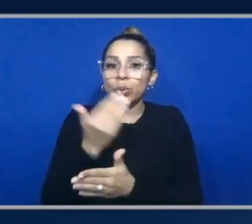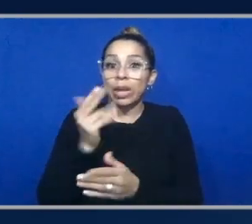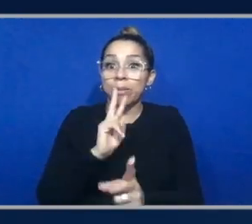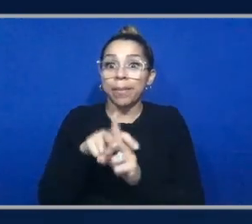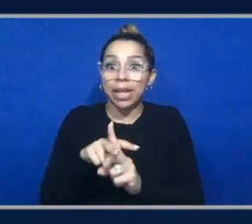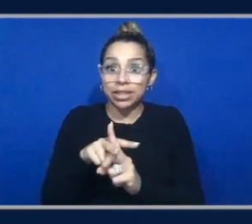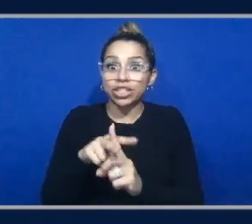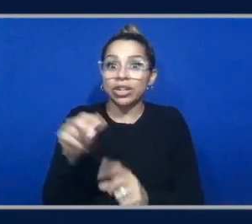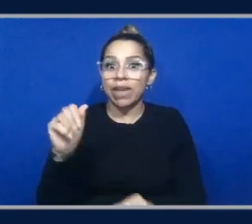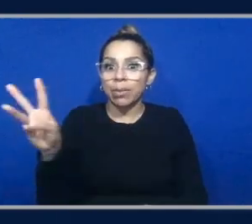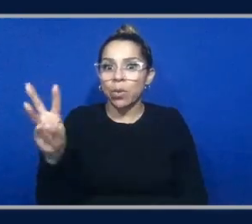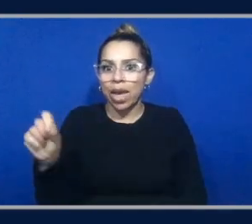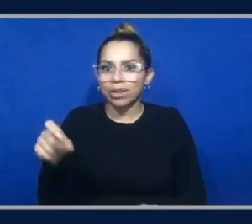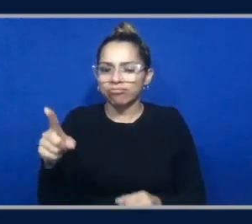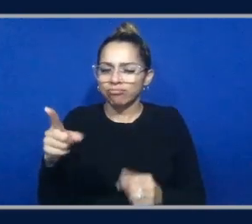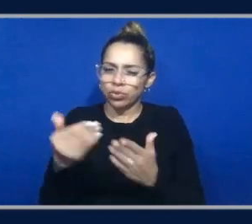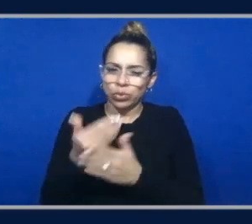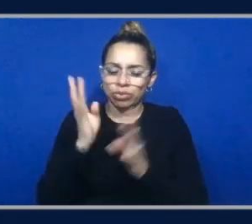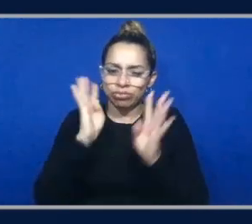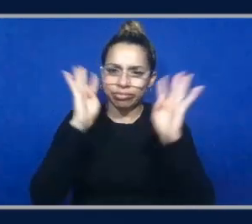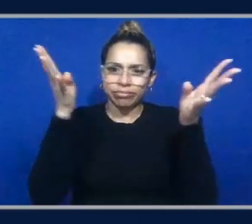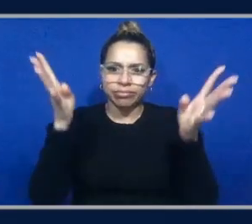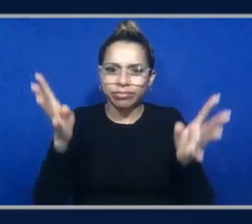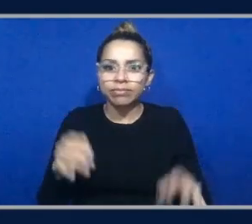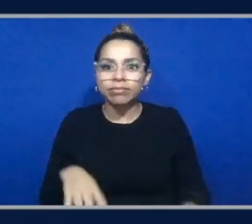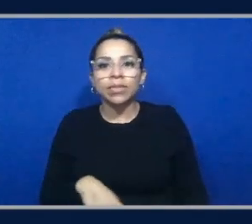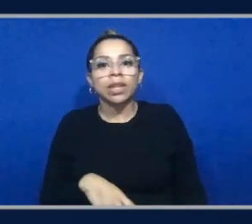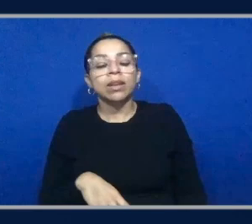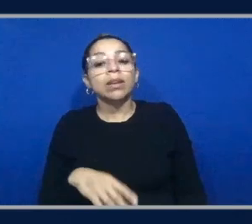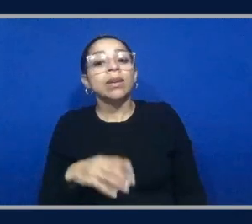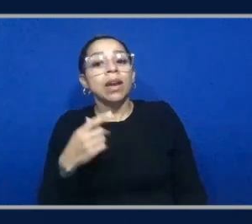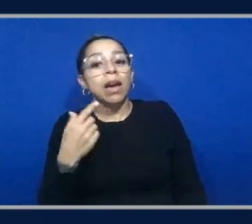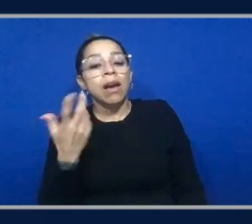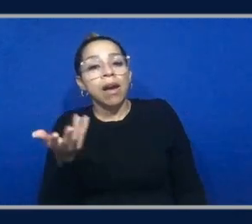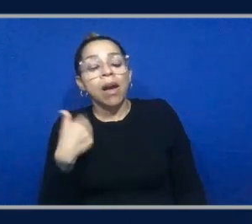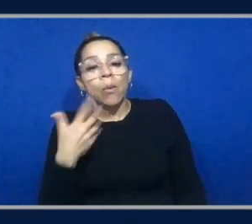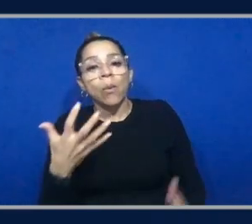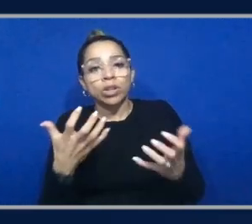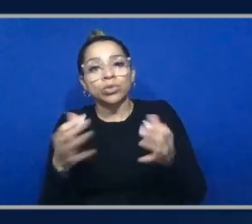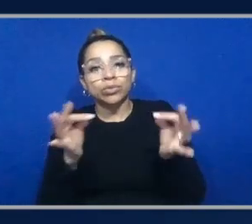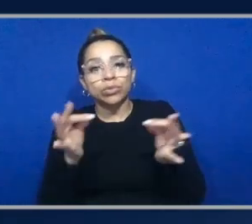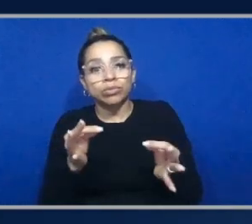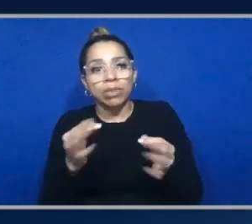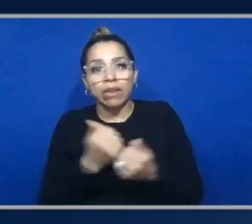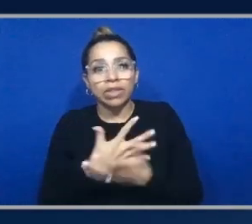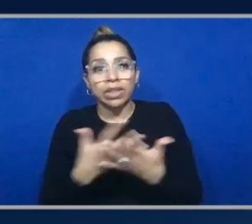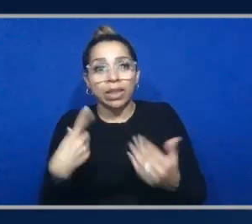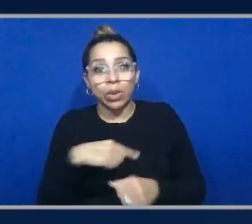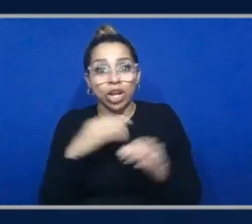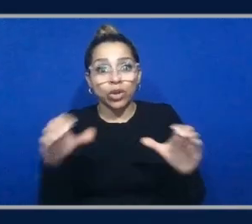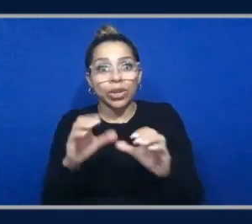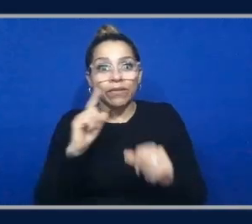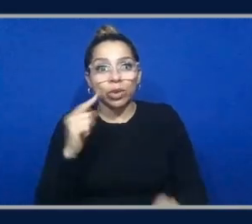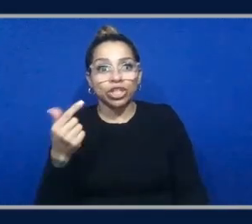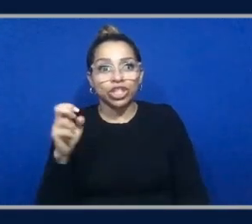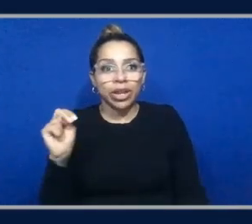Speaking of bleeding edge, I wanted to talk about all the things that we're doing with generative AI, and Amazon,